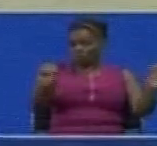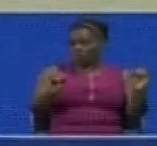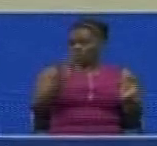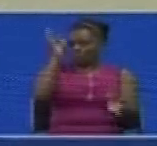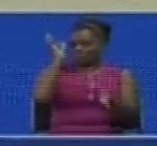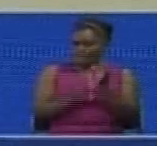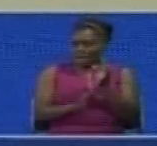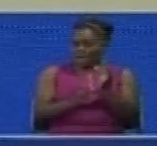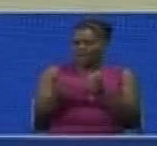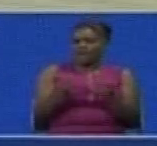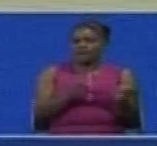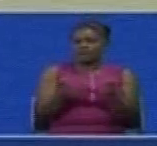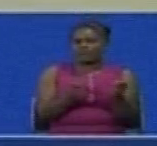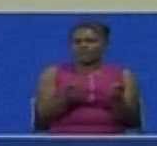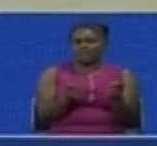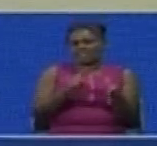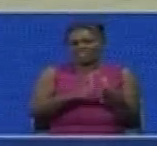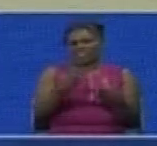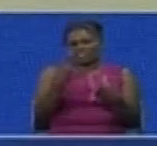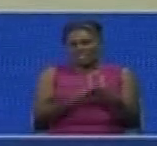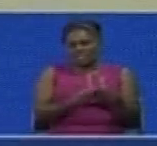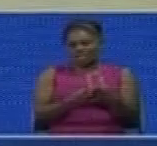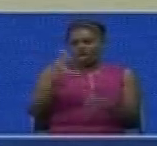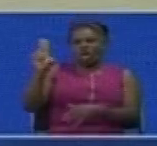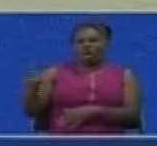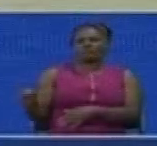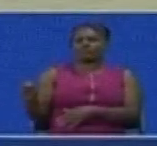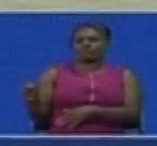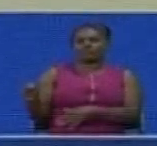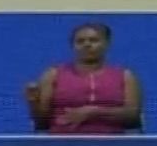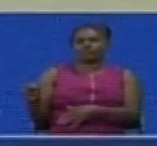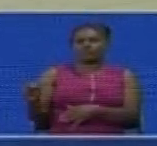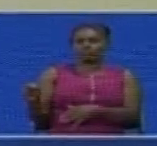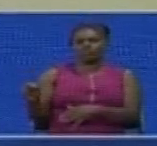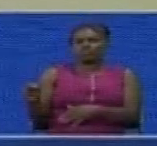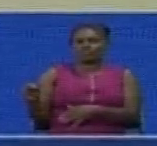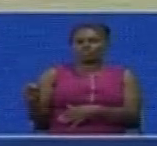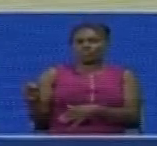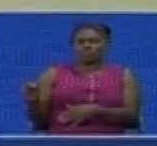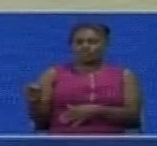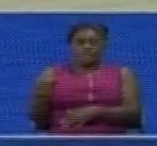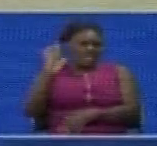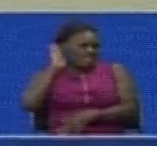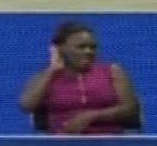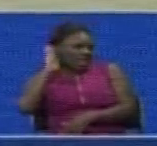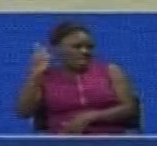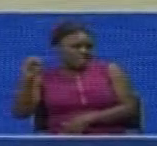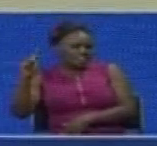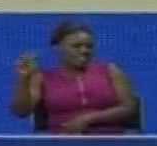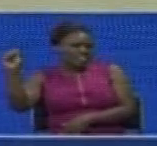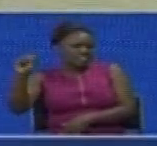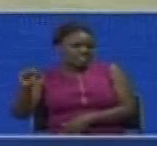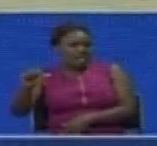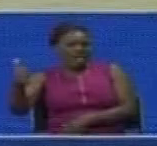speed governor zao halafu wanaeka switch, wana disconnect wakisikia NTSA wako, hata